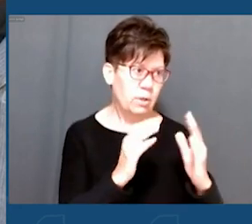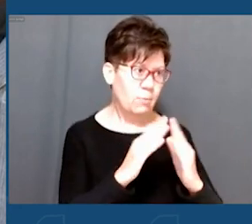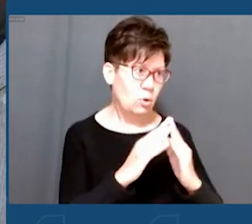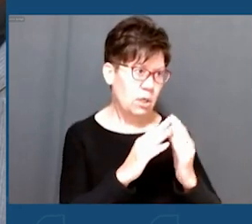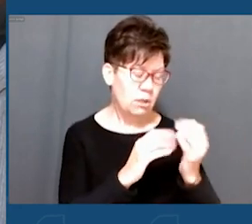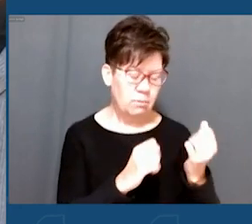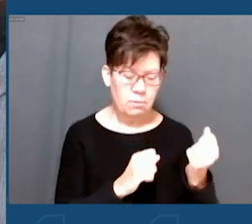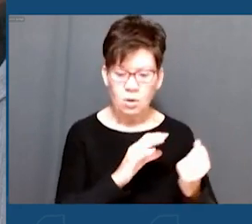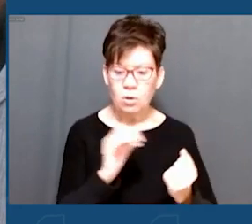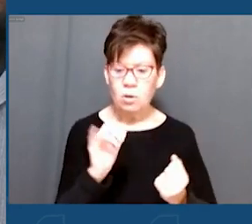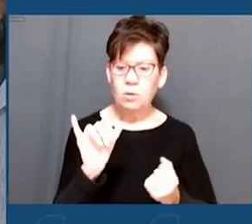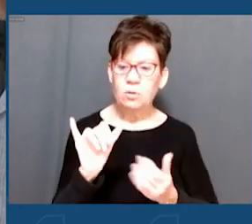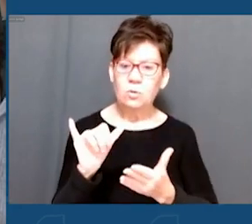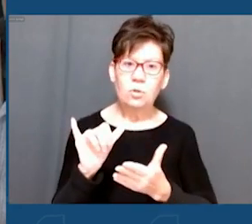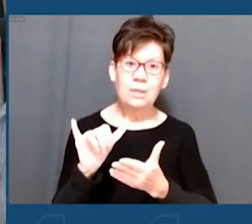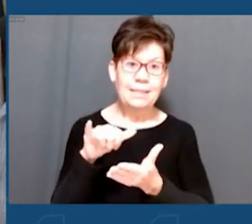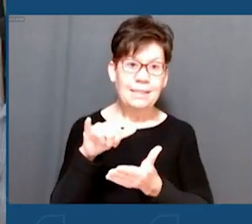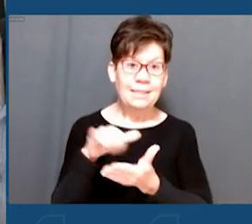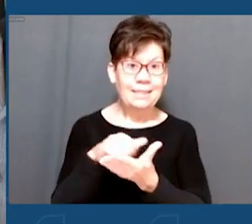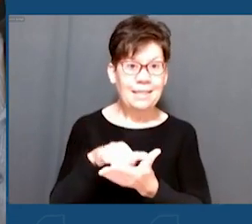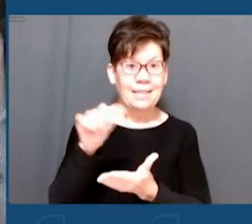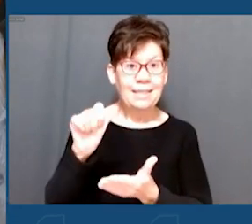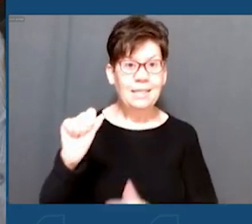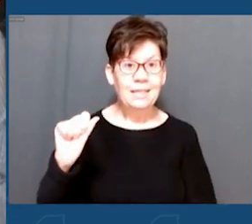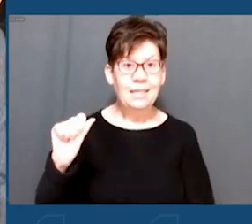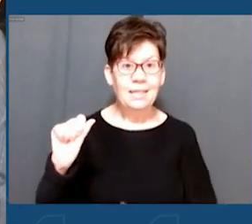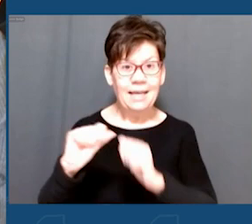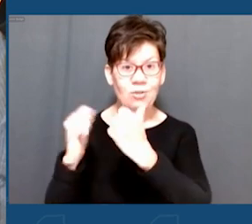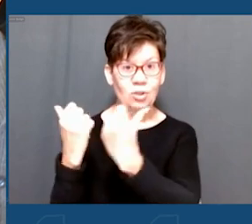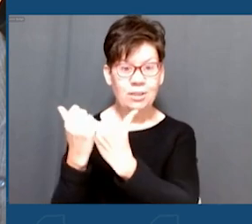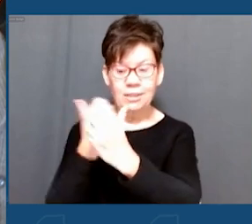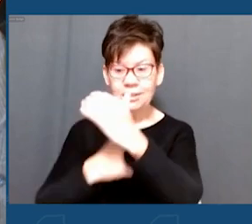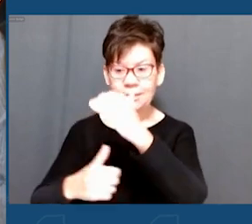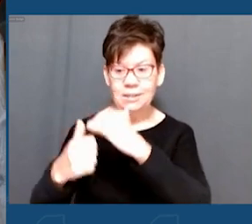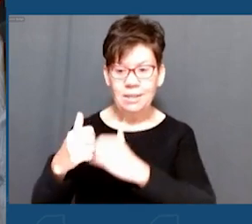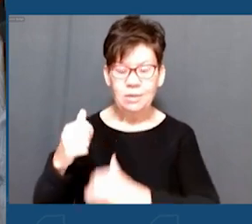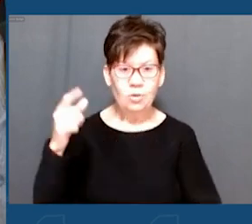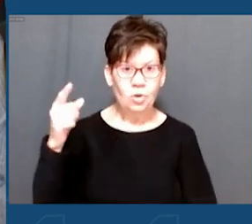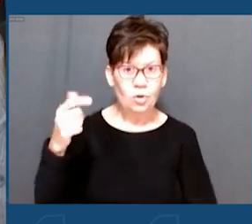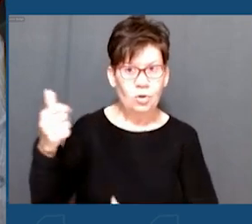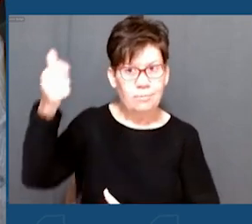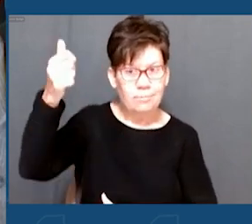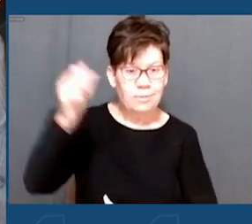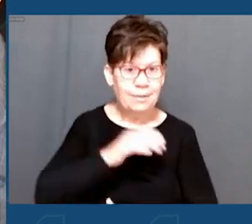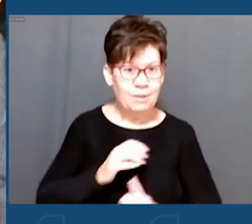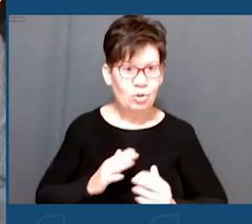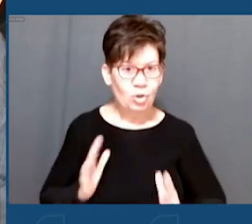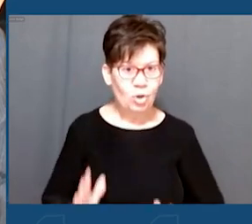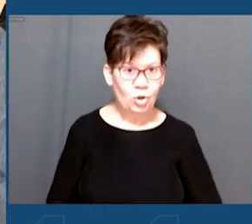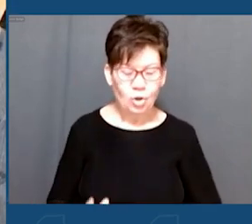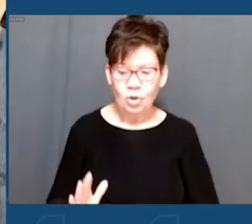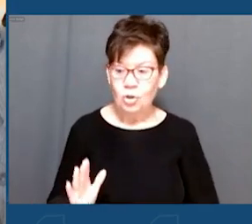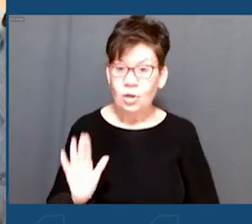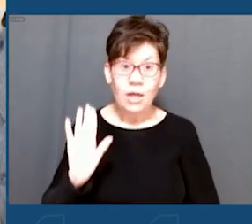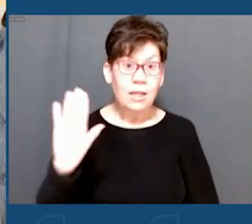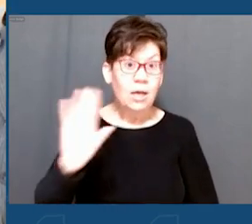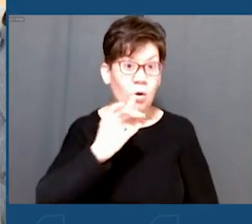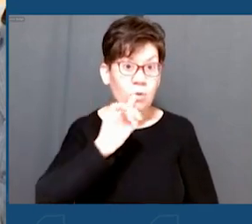to the city agencies under the leadership of Commissioner Iskel, the response was almost